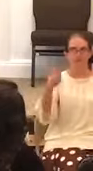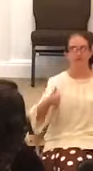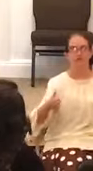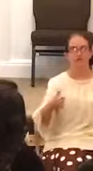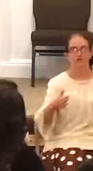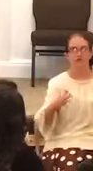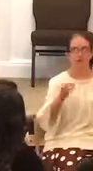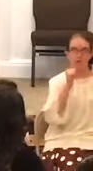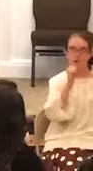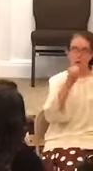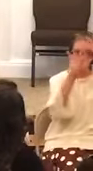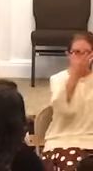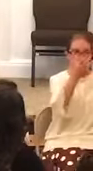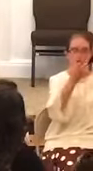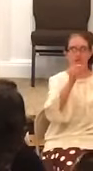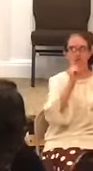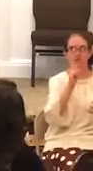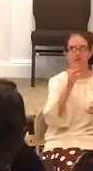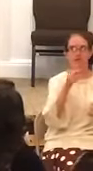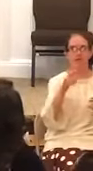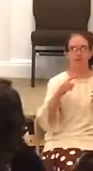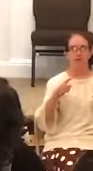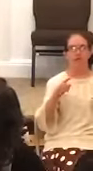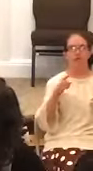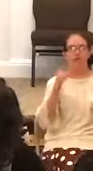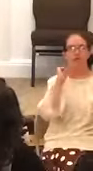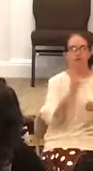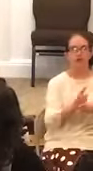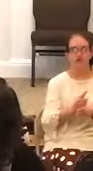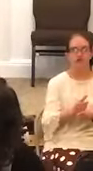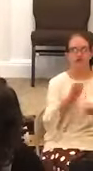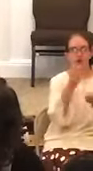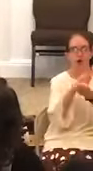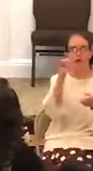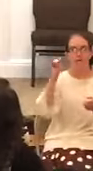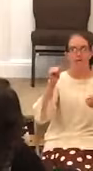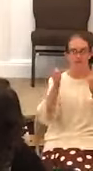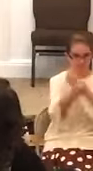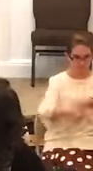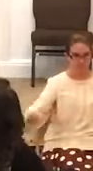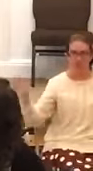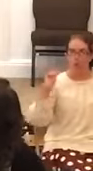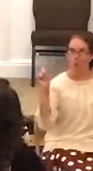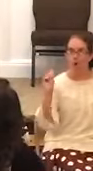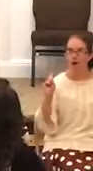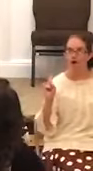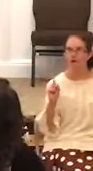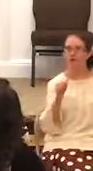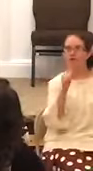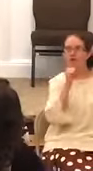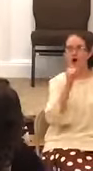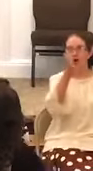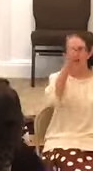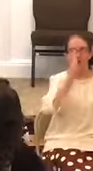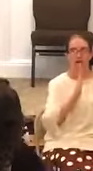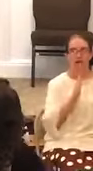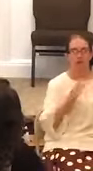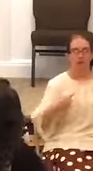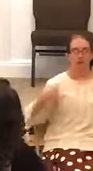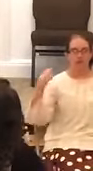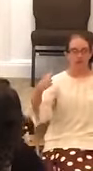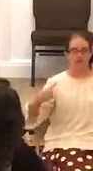of them that obey not the gospel of God? If the righteous scarcely be saved, where shall the ungodly and